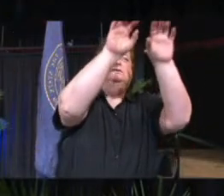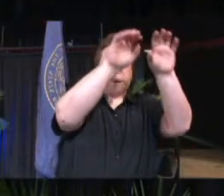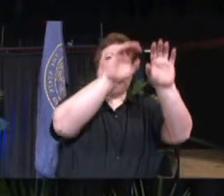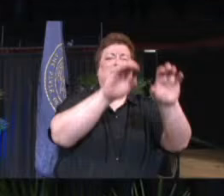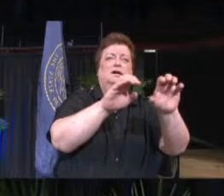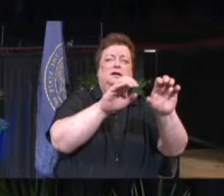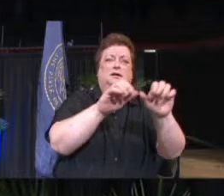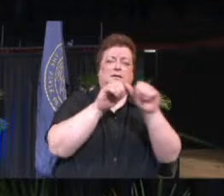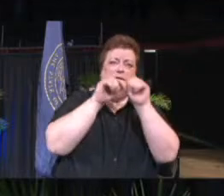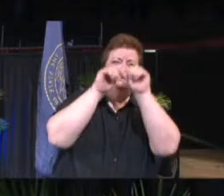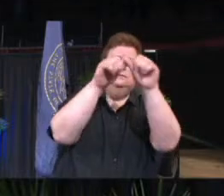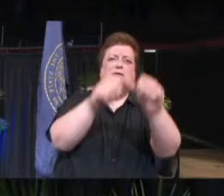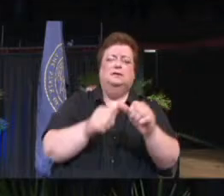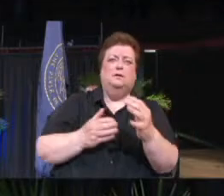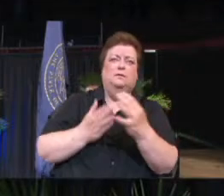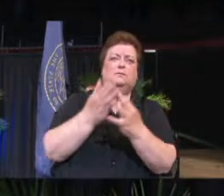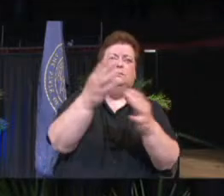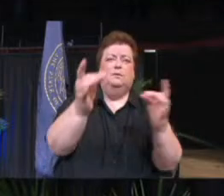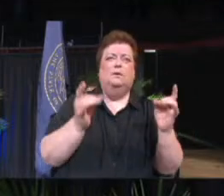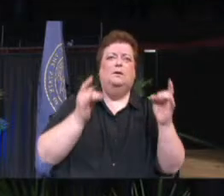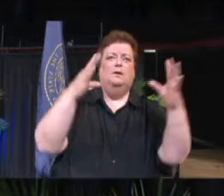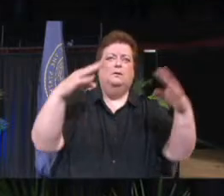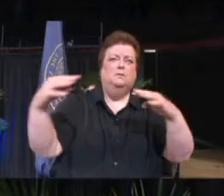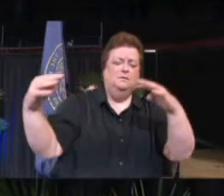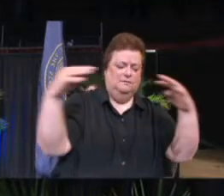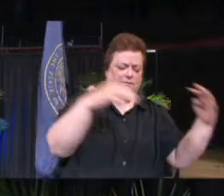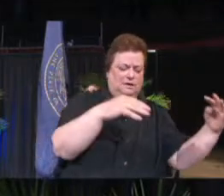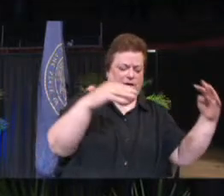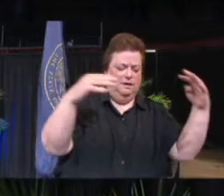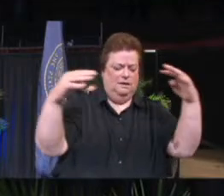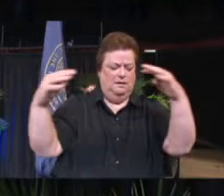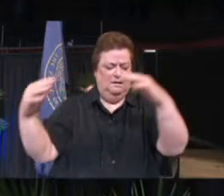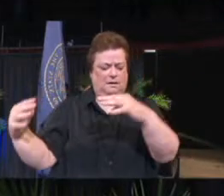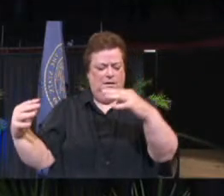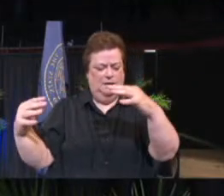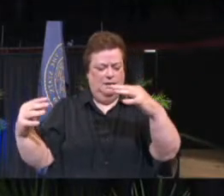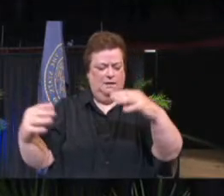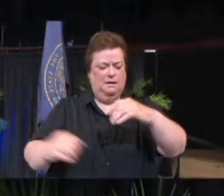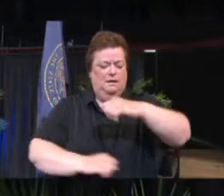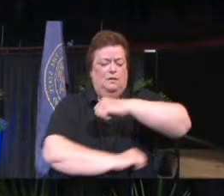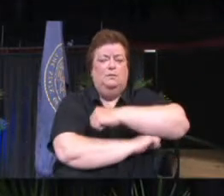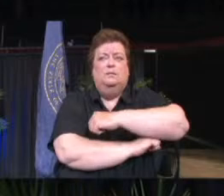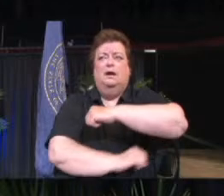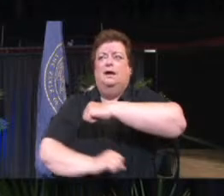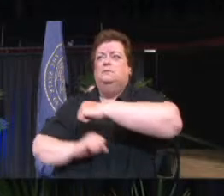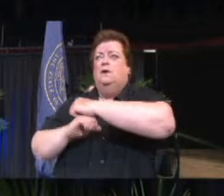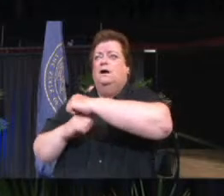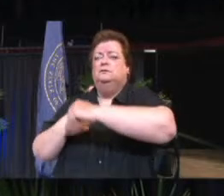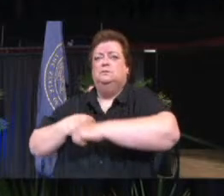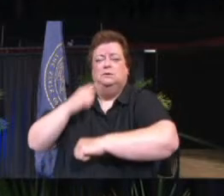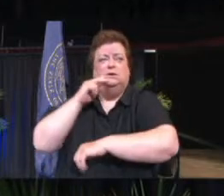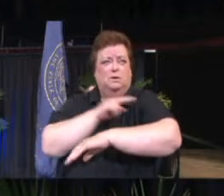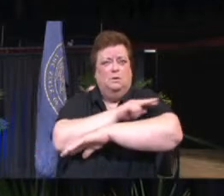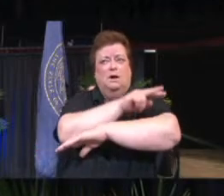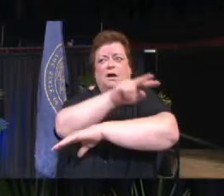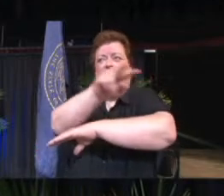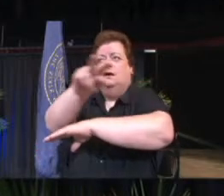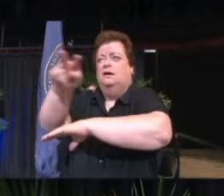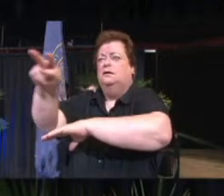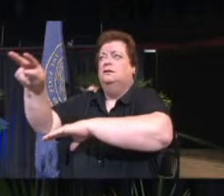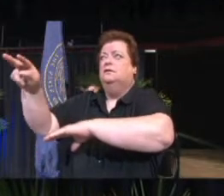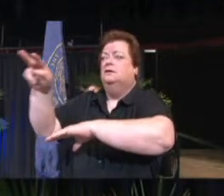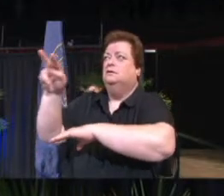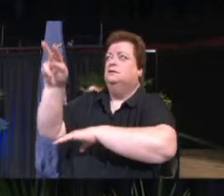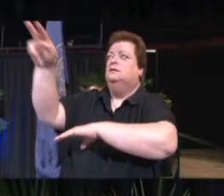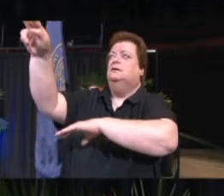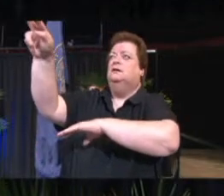the perilous fight o'er the ramparts we watched